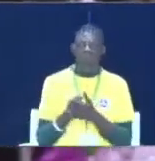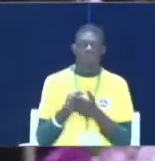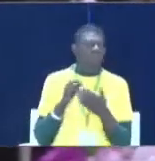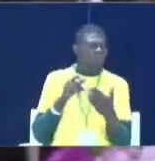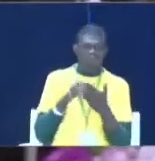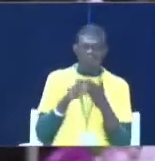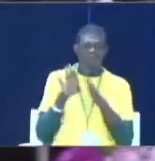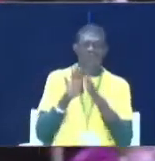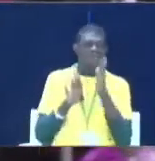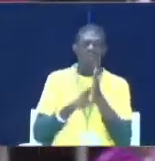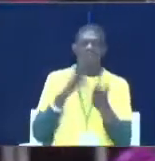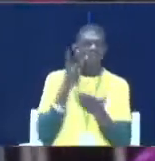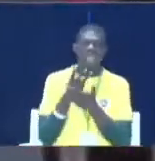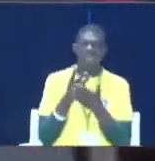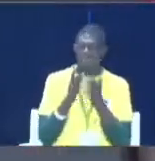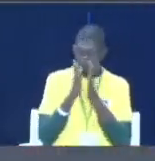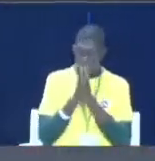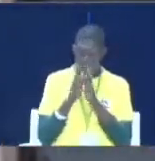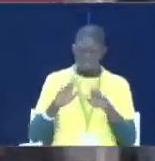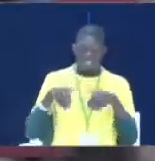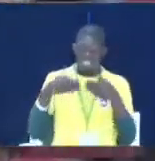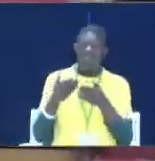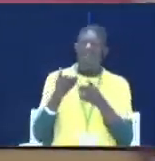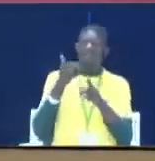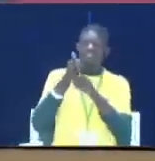Study the word of God. Give yourself.